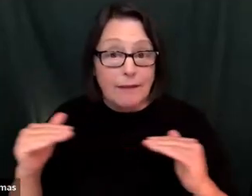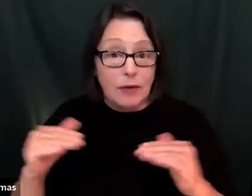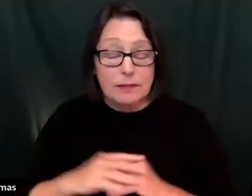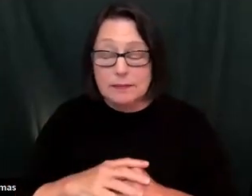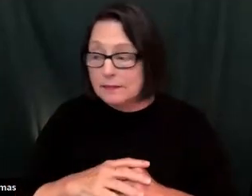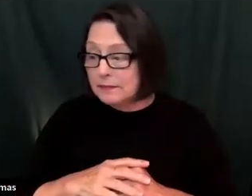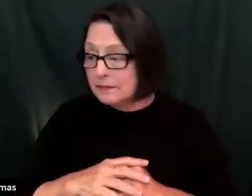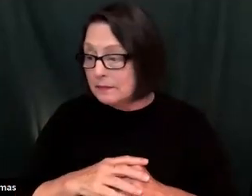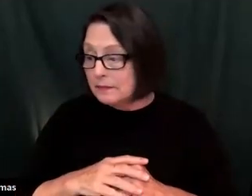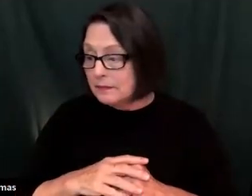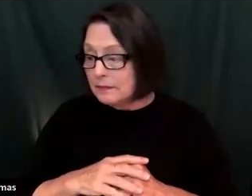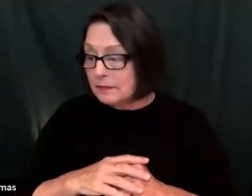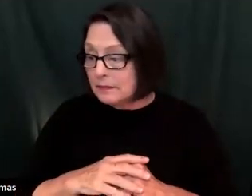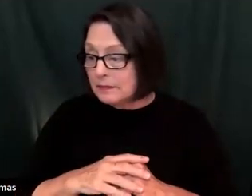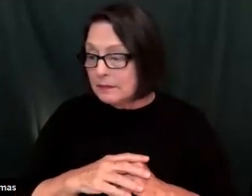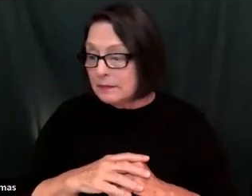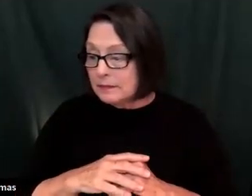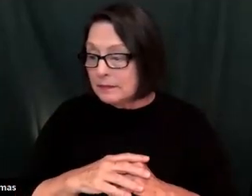no